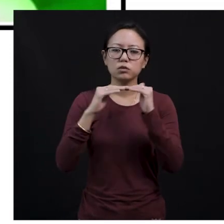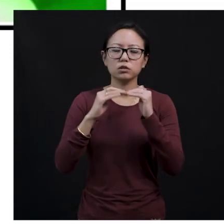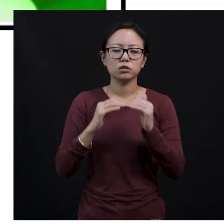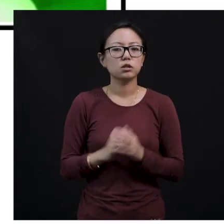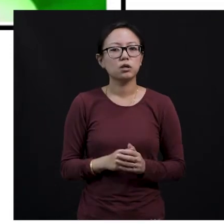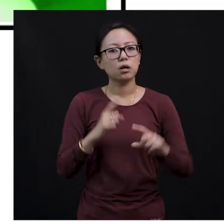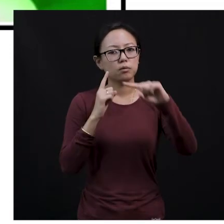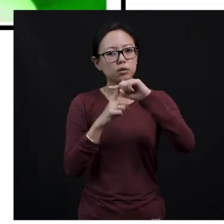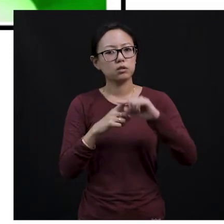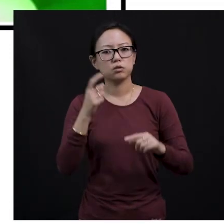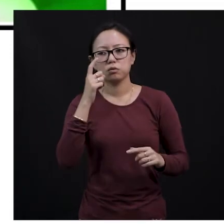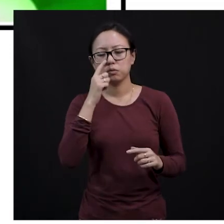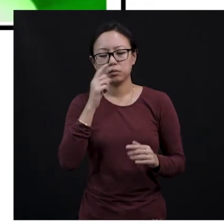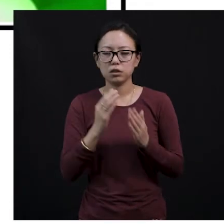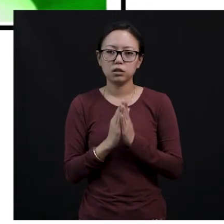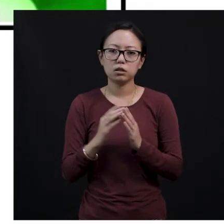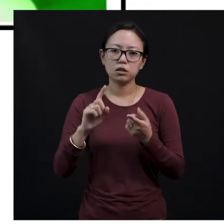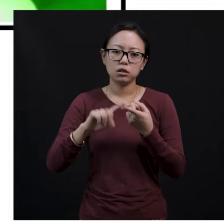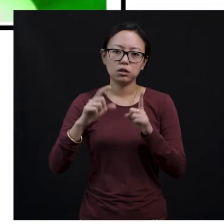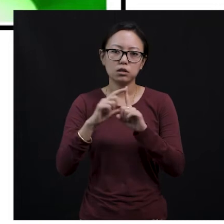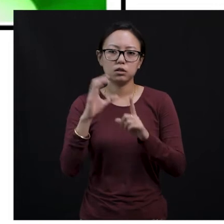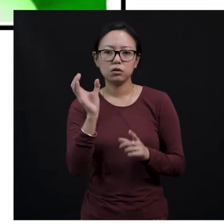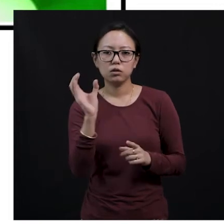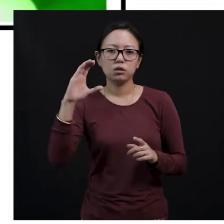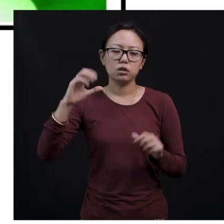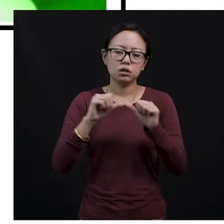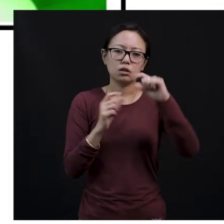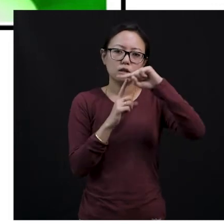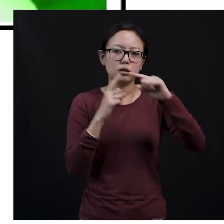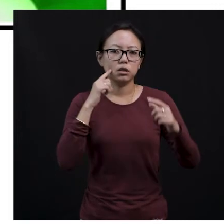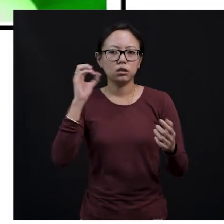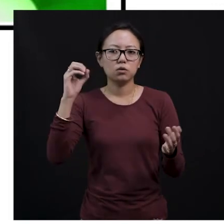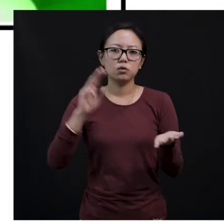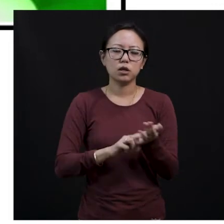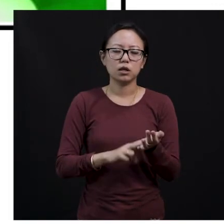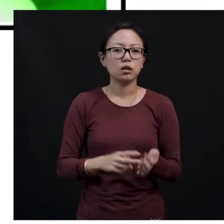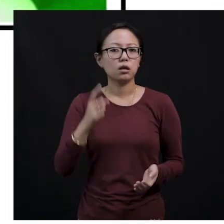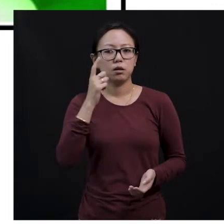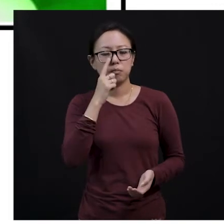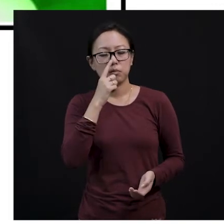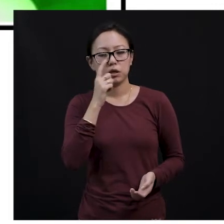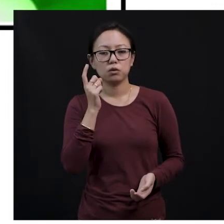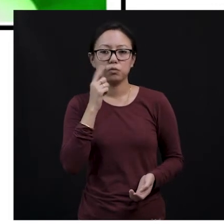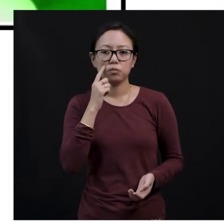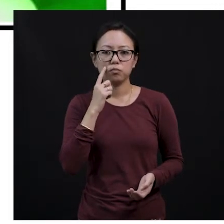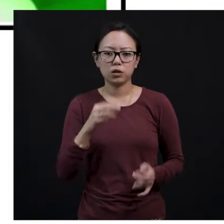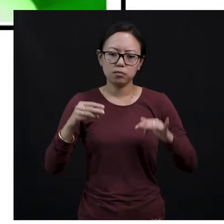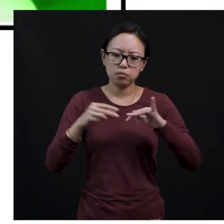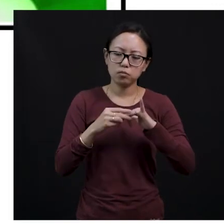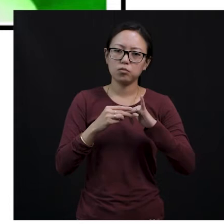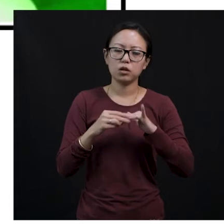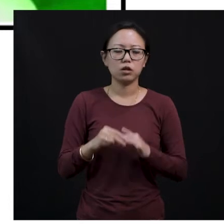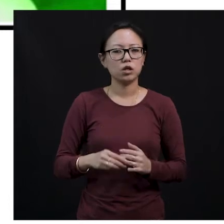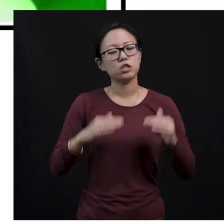education, and he also believed that man and woman are equal in a marriage relationship. He